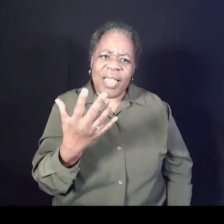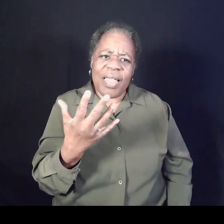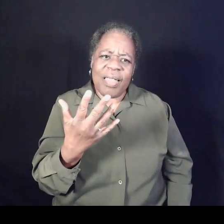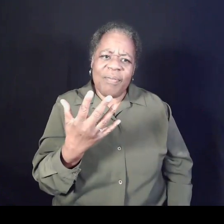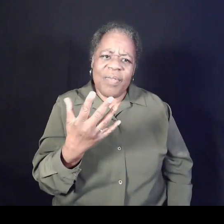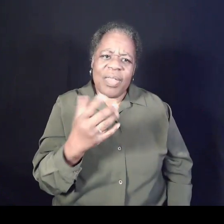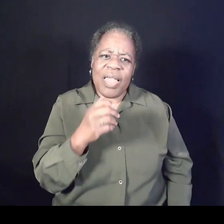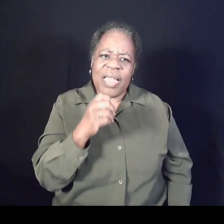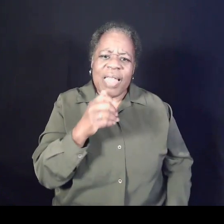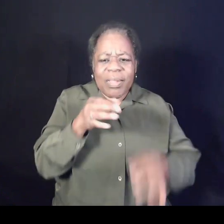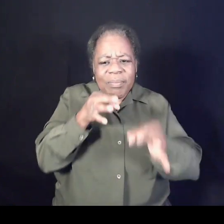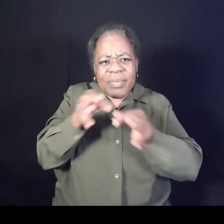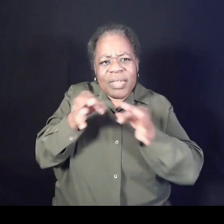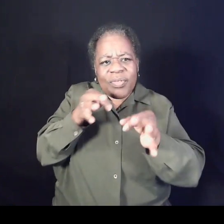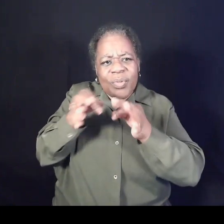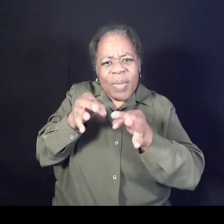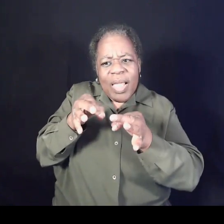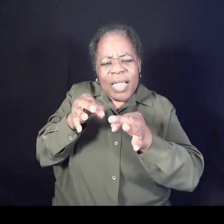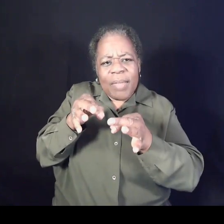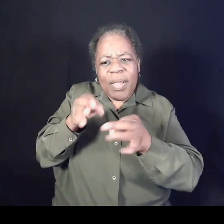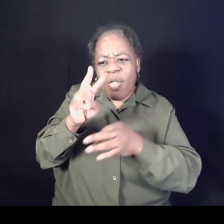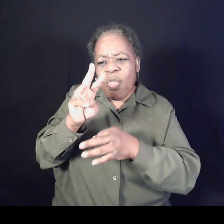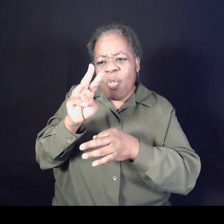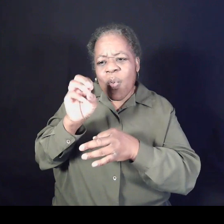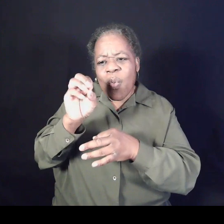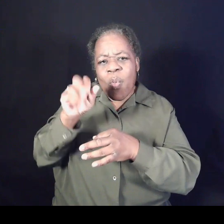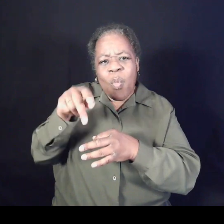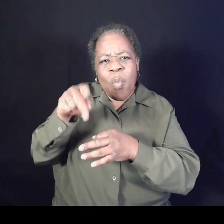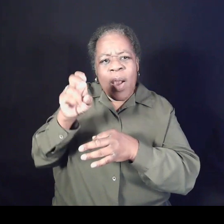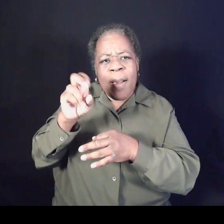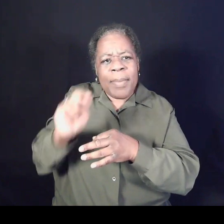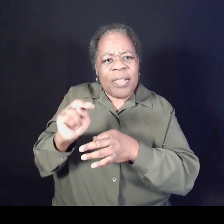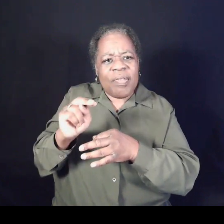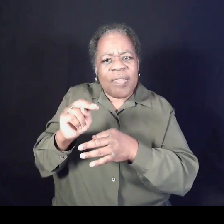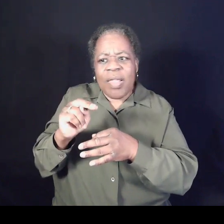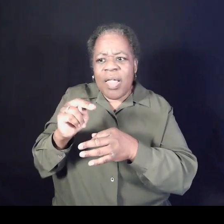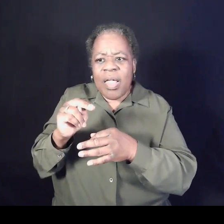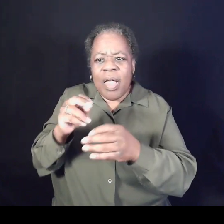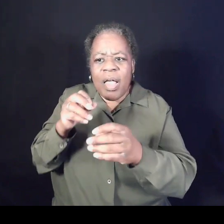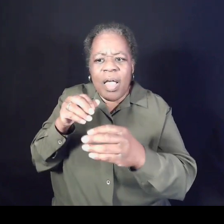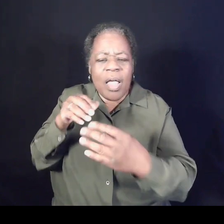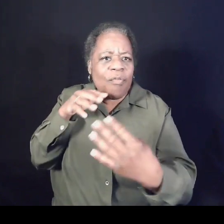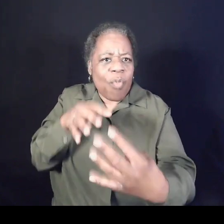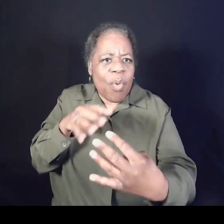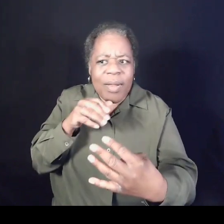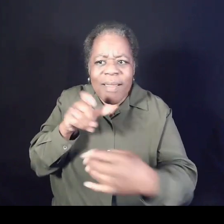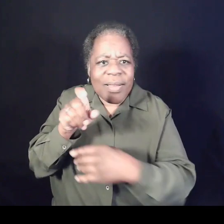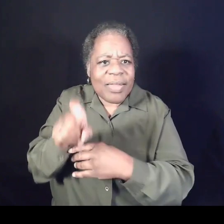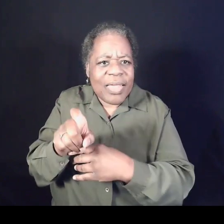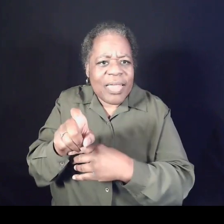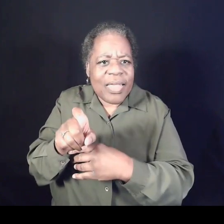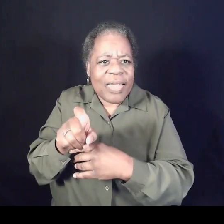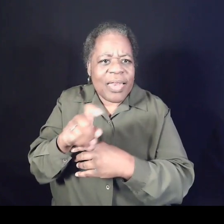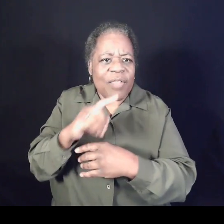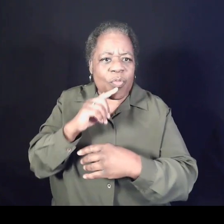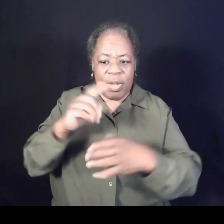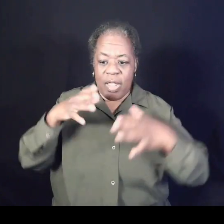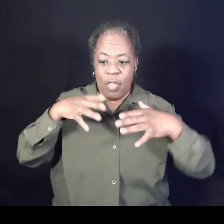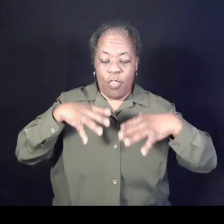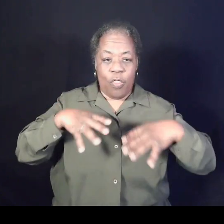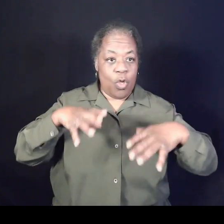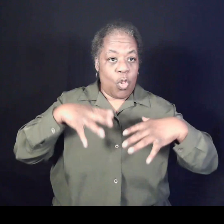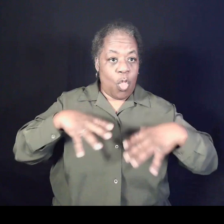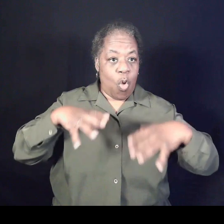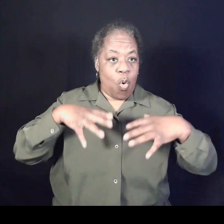actually describe the weapons of war being no longer needed. It's actually the clothes worn